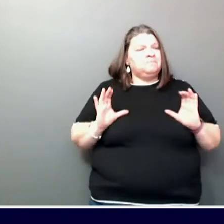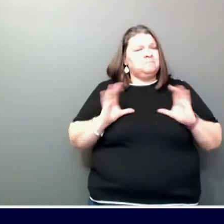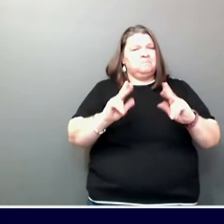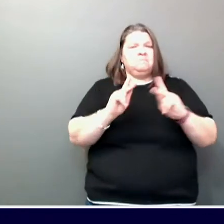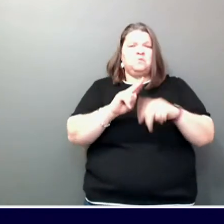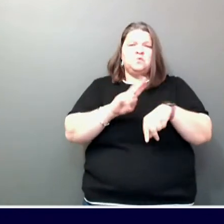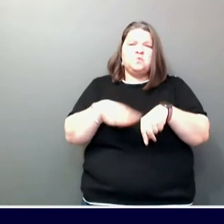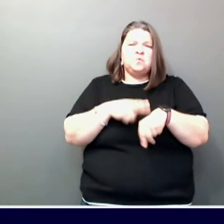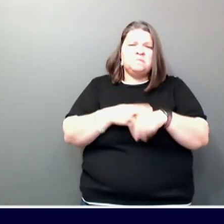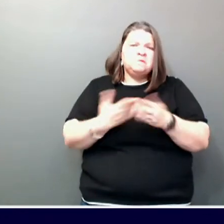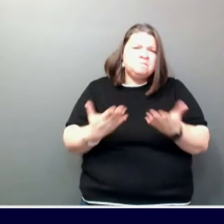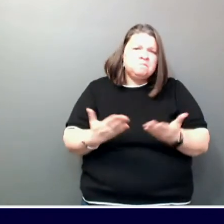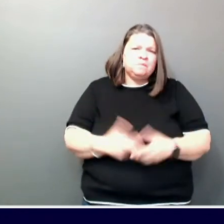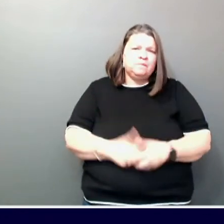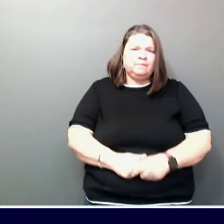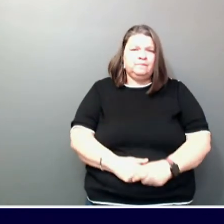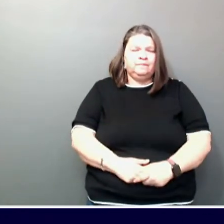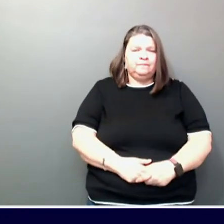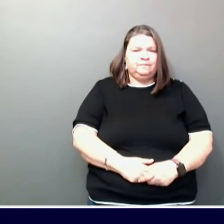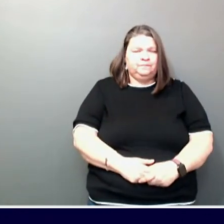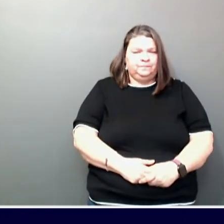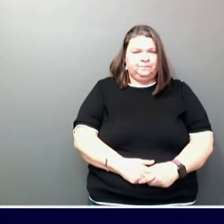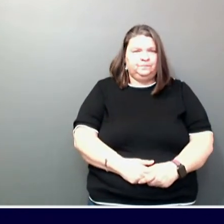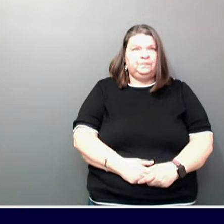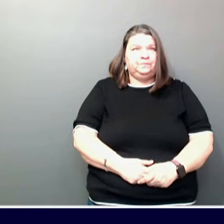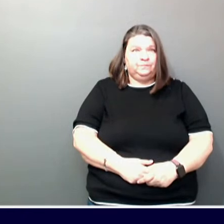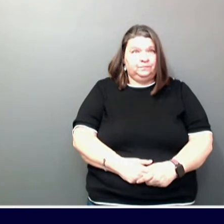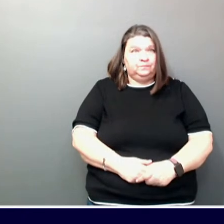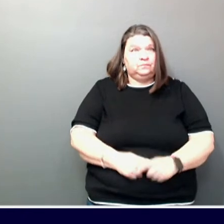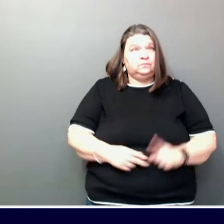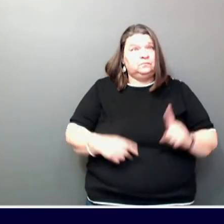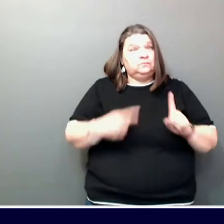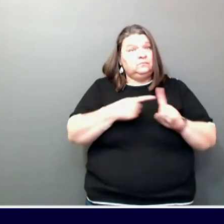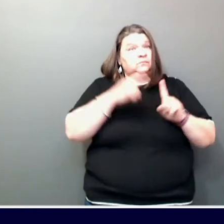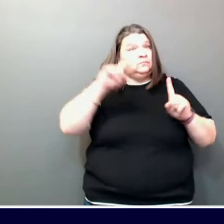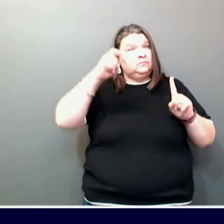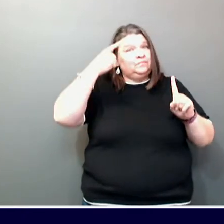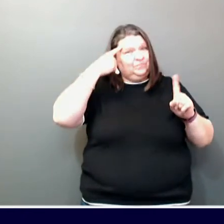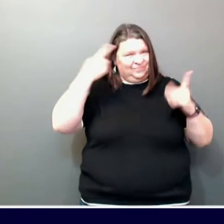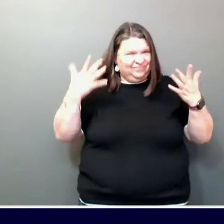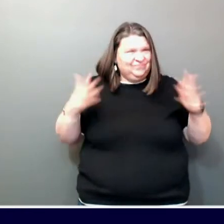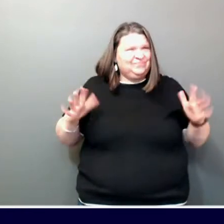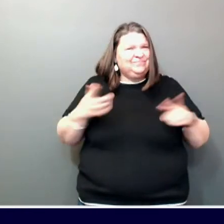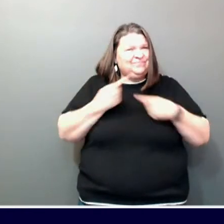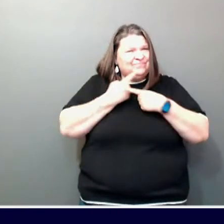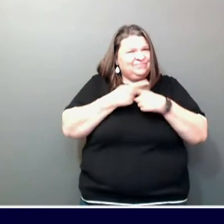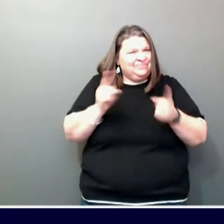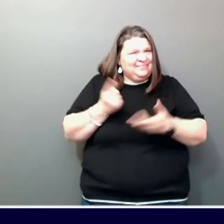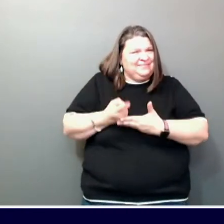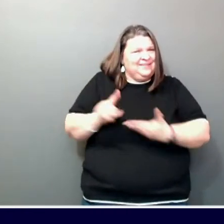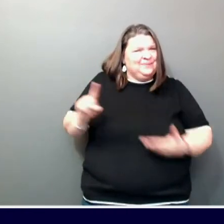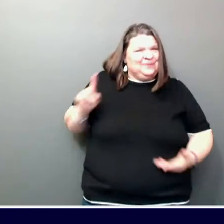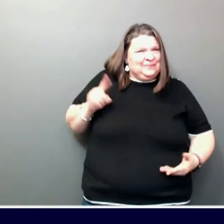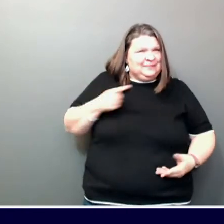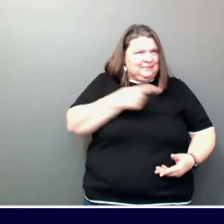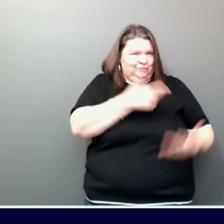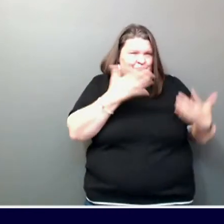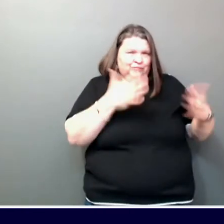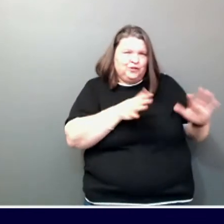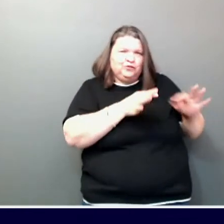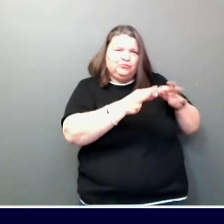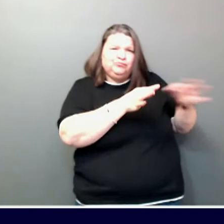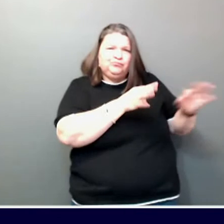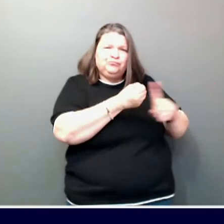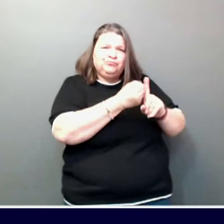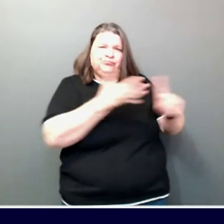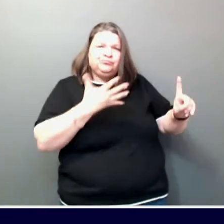governor laid much of this out at the State of the State speech last week. And Emily, I'll take your question in the direction